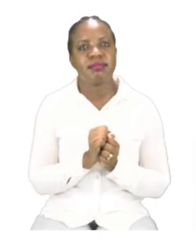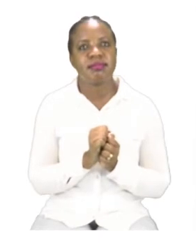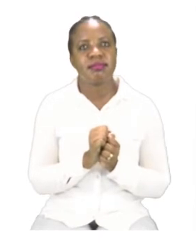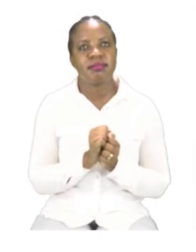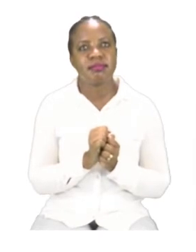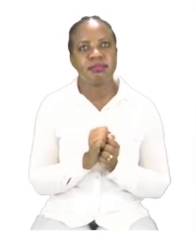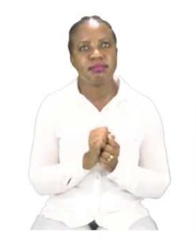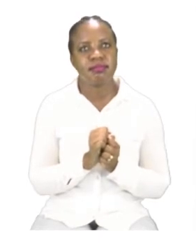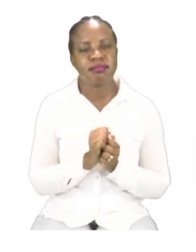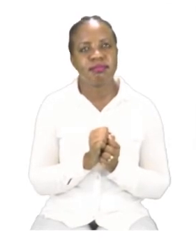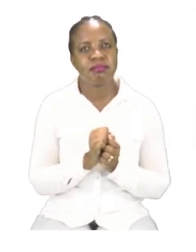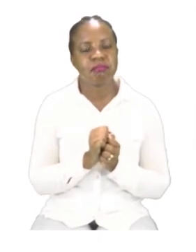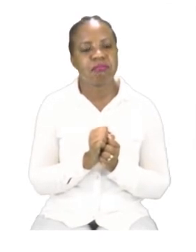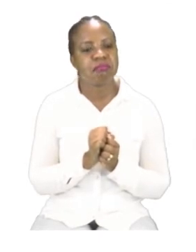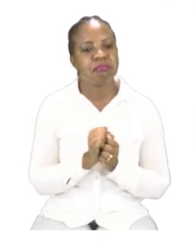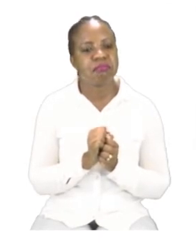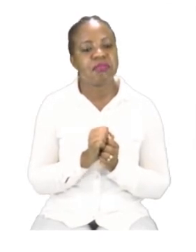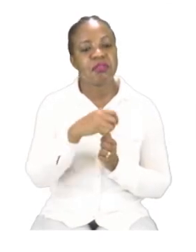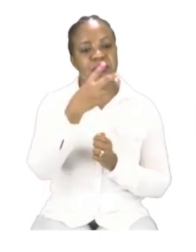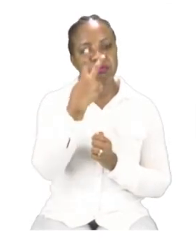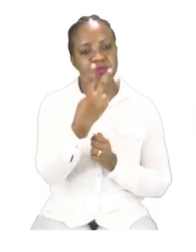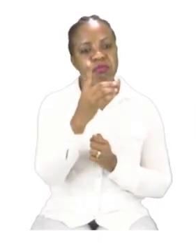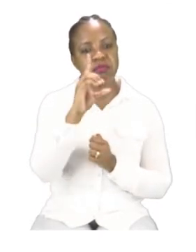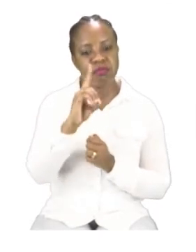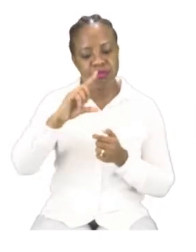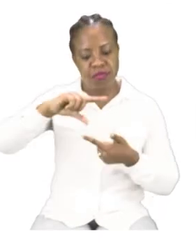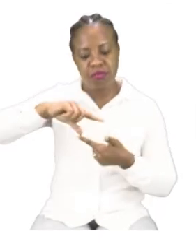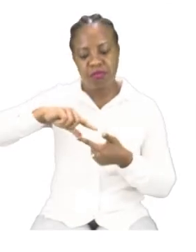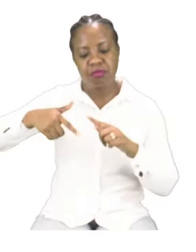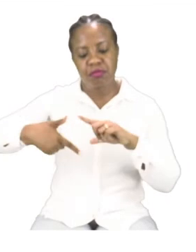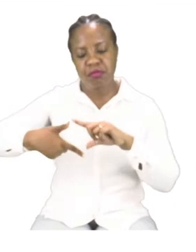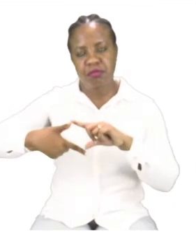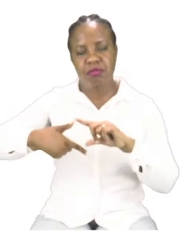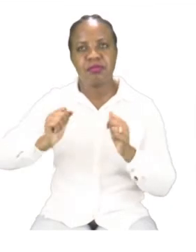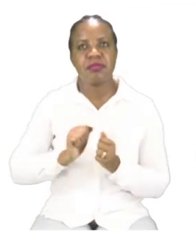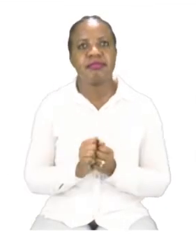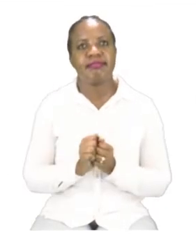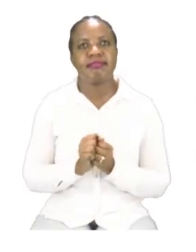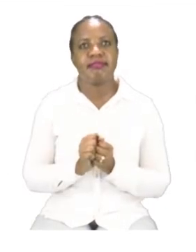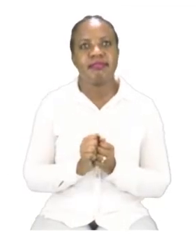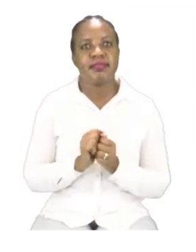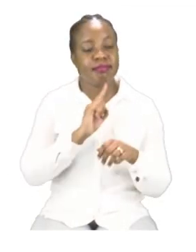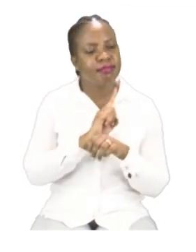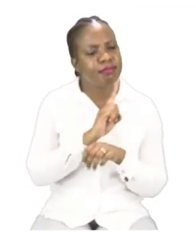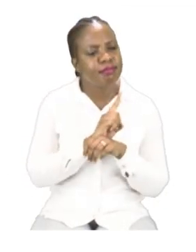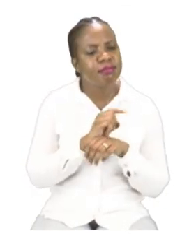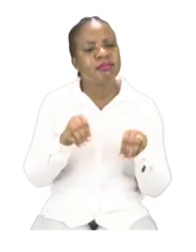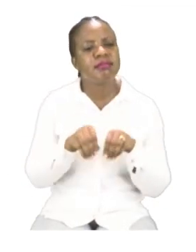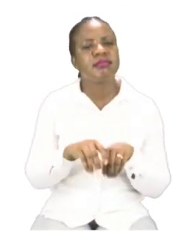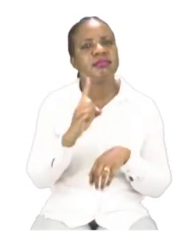are going to be dealing with 2D shapes. Now, the first thing that we need to do is